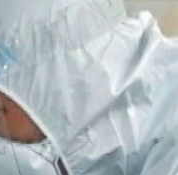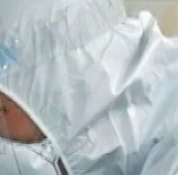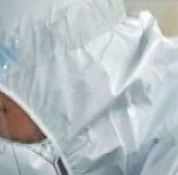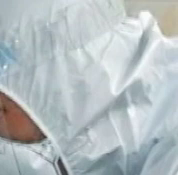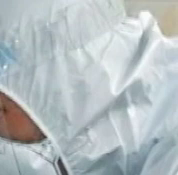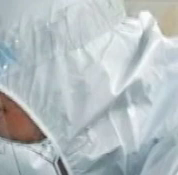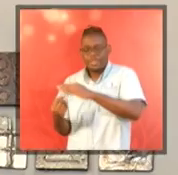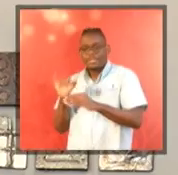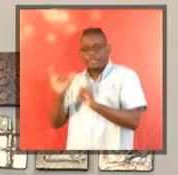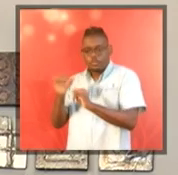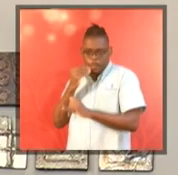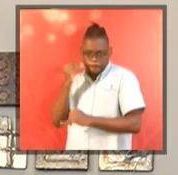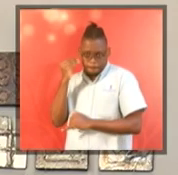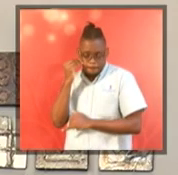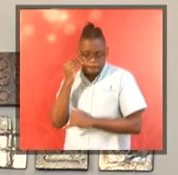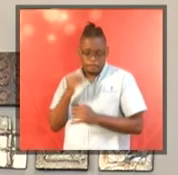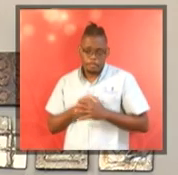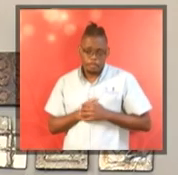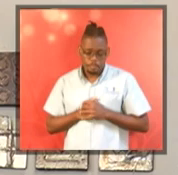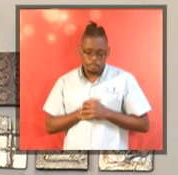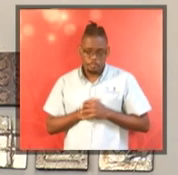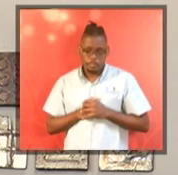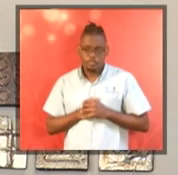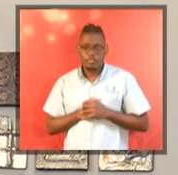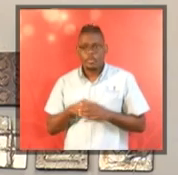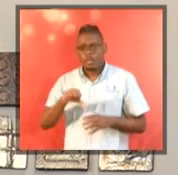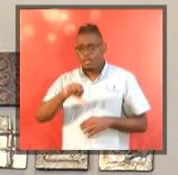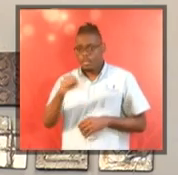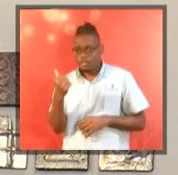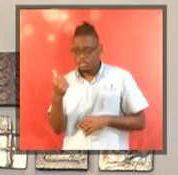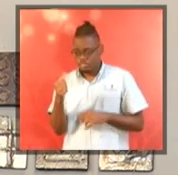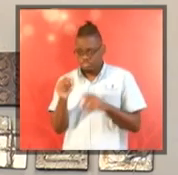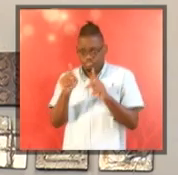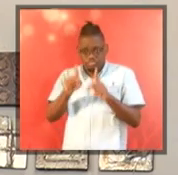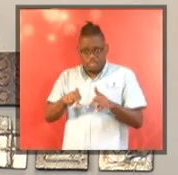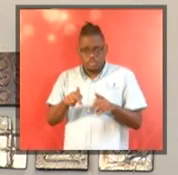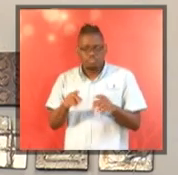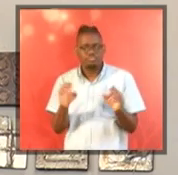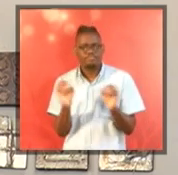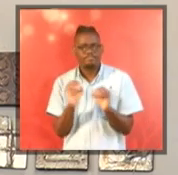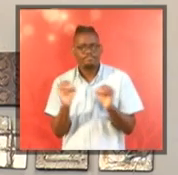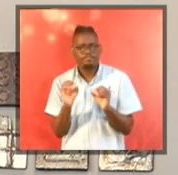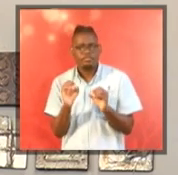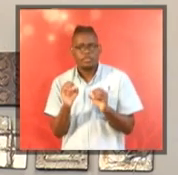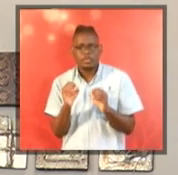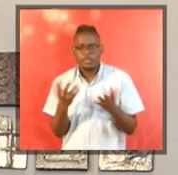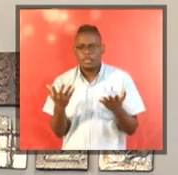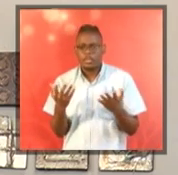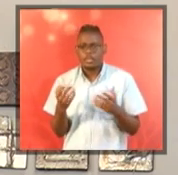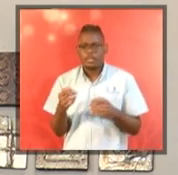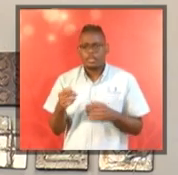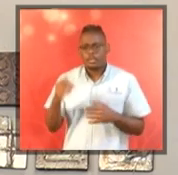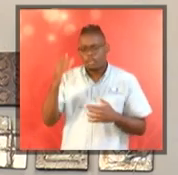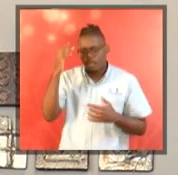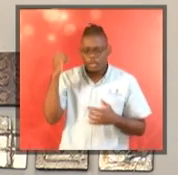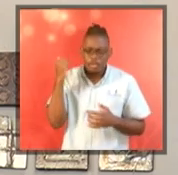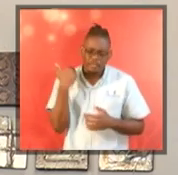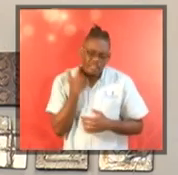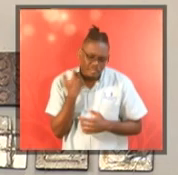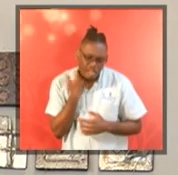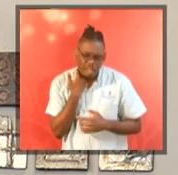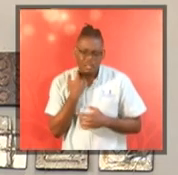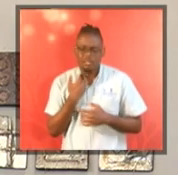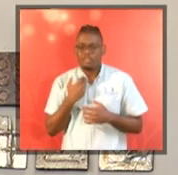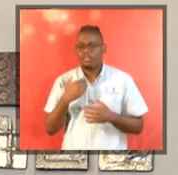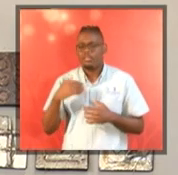terms of asymptomatic persons who had no symptoms at all, those persons will now be asked. The criteria is very similar, but